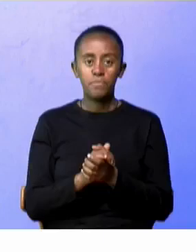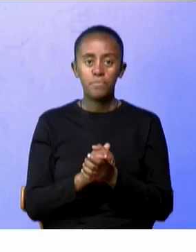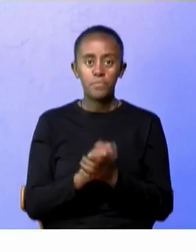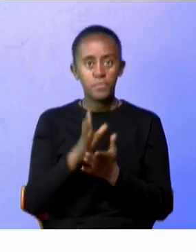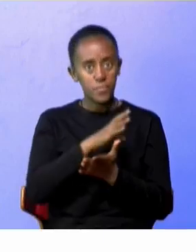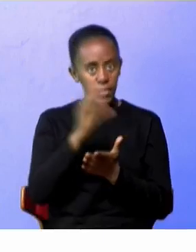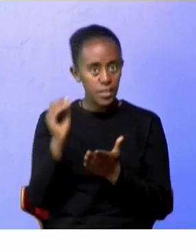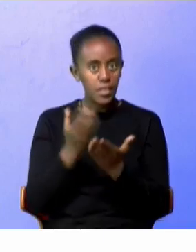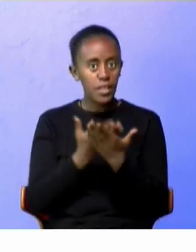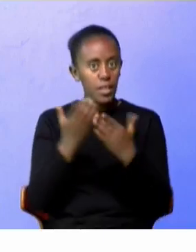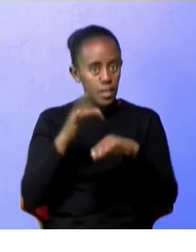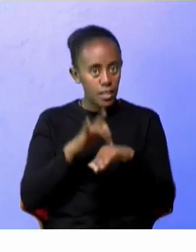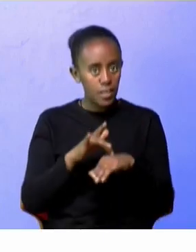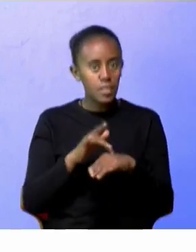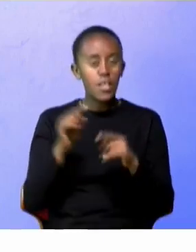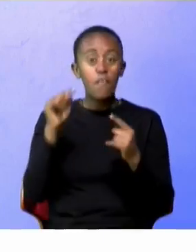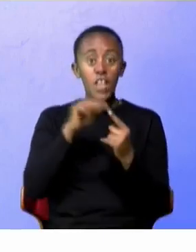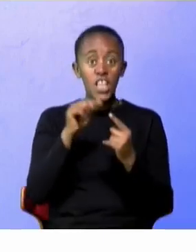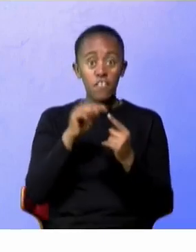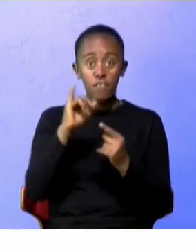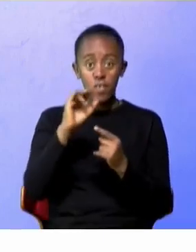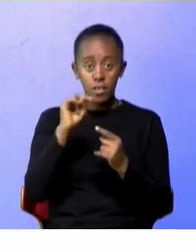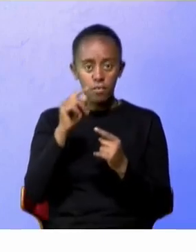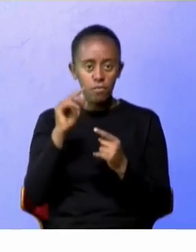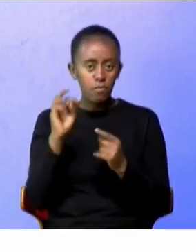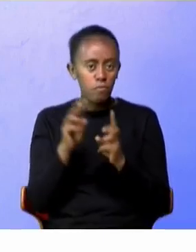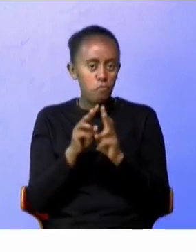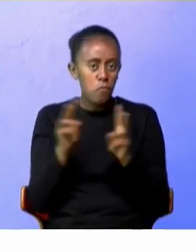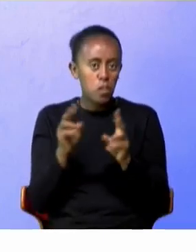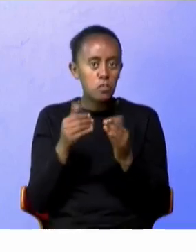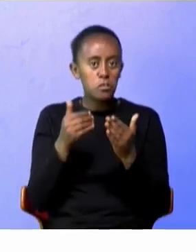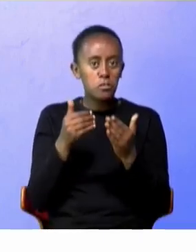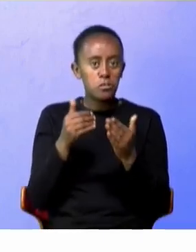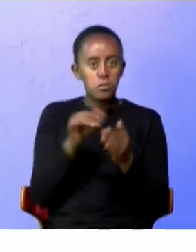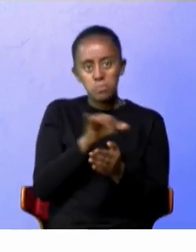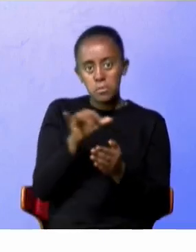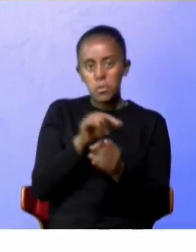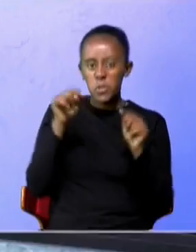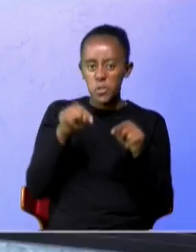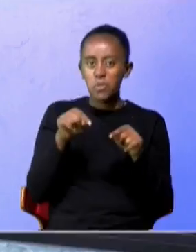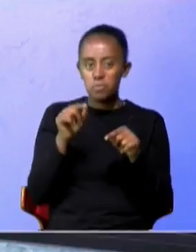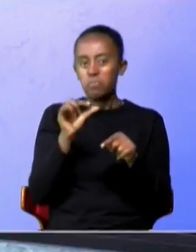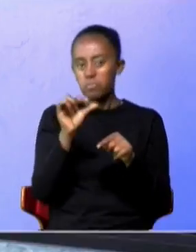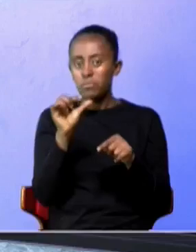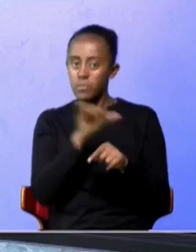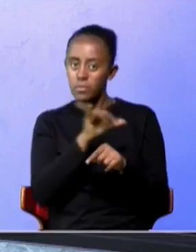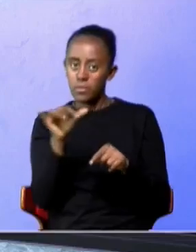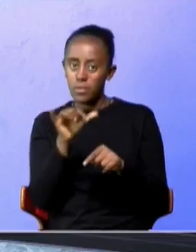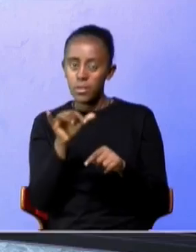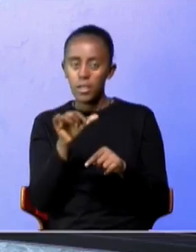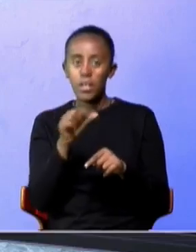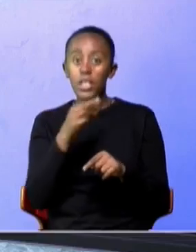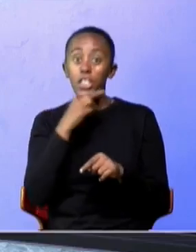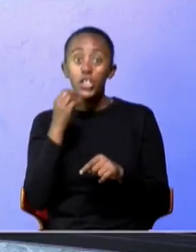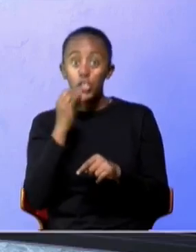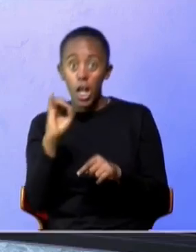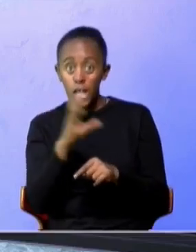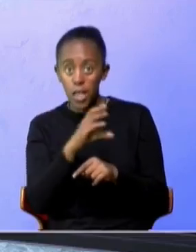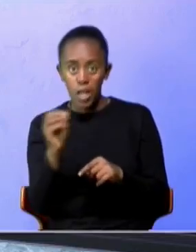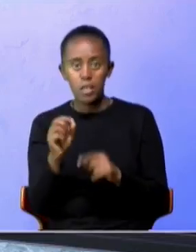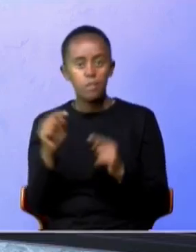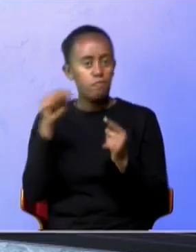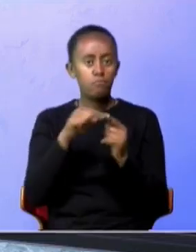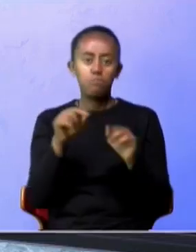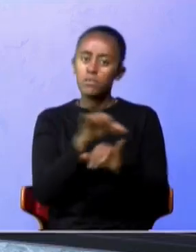And the thing with infinitives is they are very similar to today's topic, gerunds. Gerunds and infinitives are